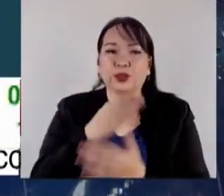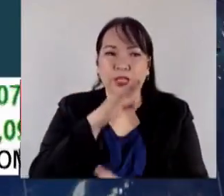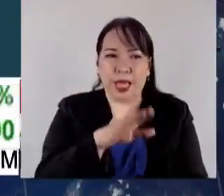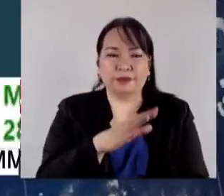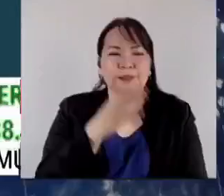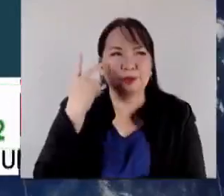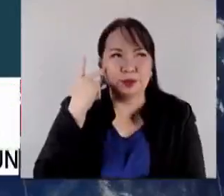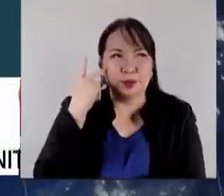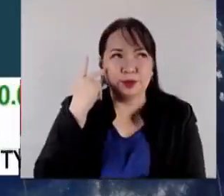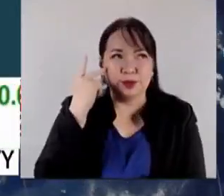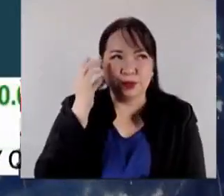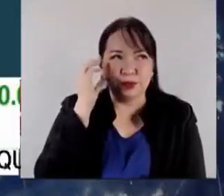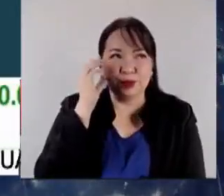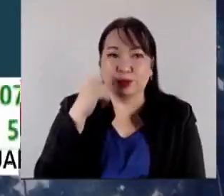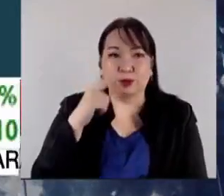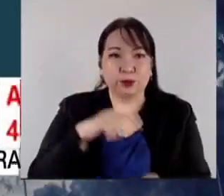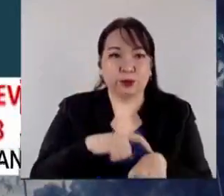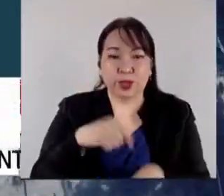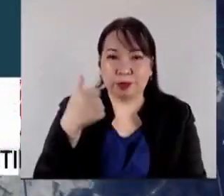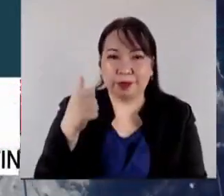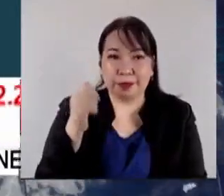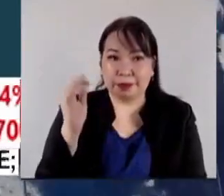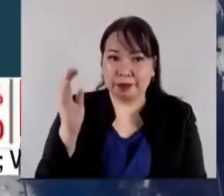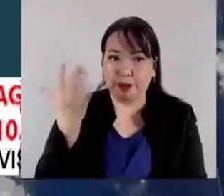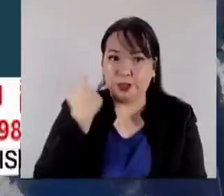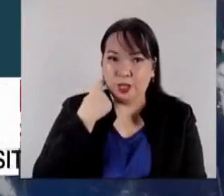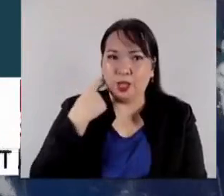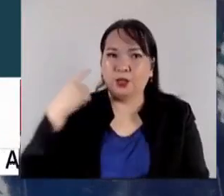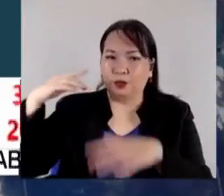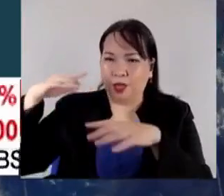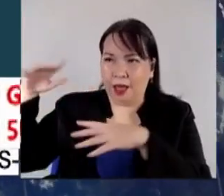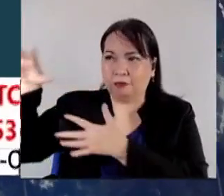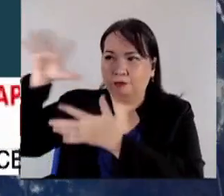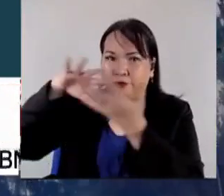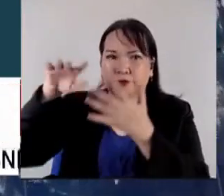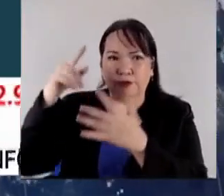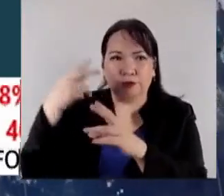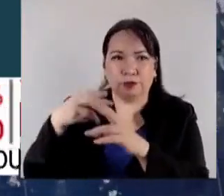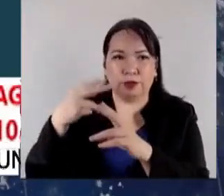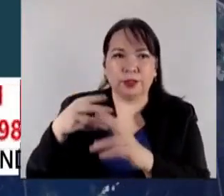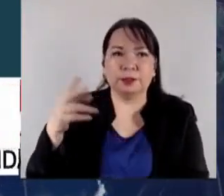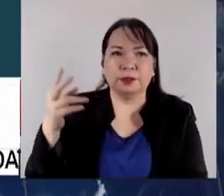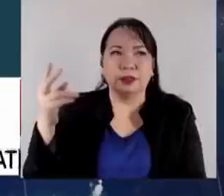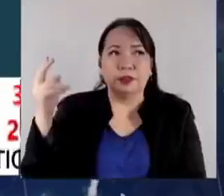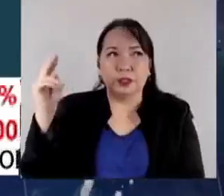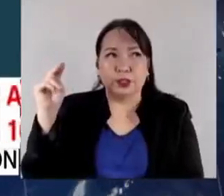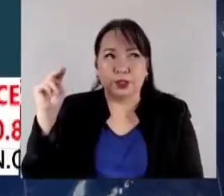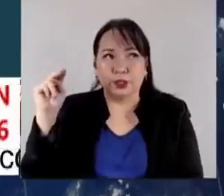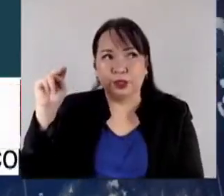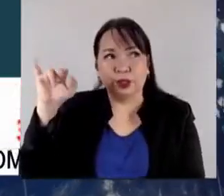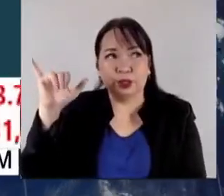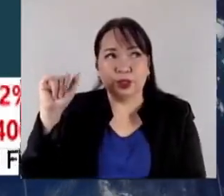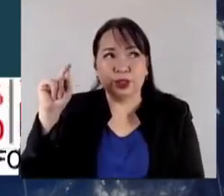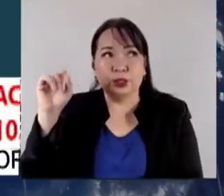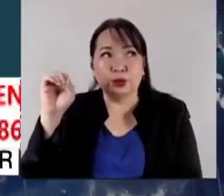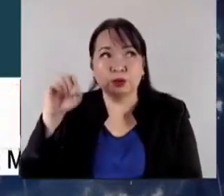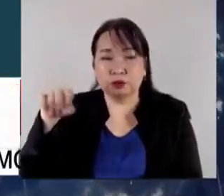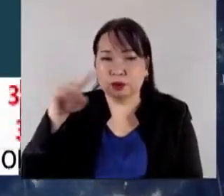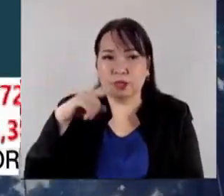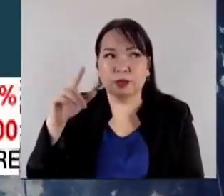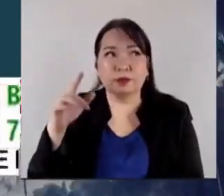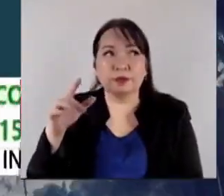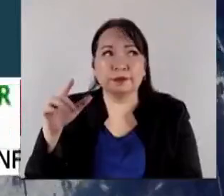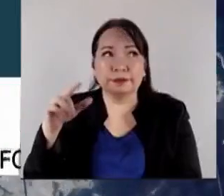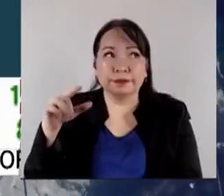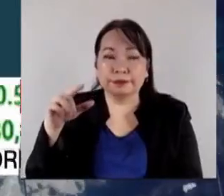And as of 10 a.m. today, this severe tropical storm Nyato was estimated at around 1,275 kilometers east